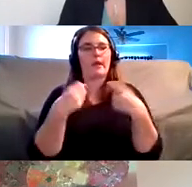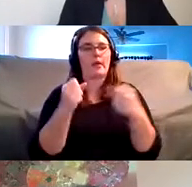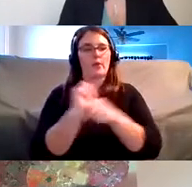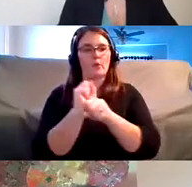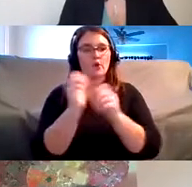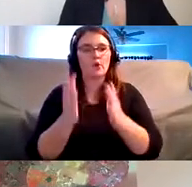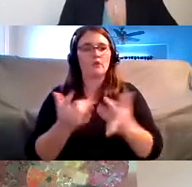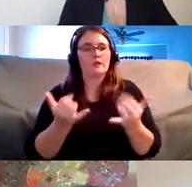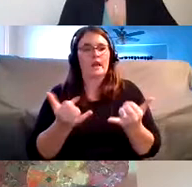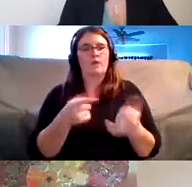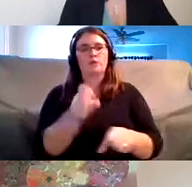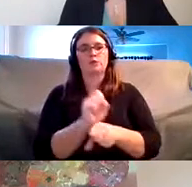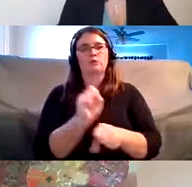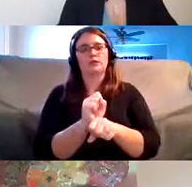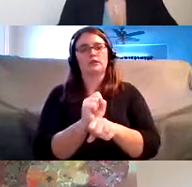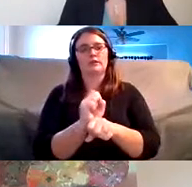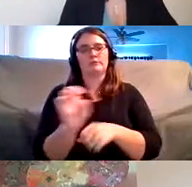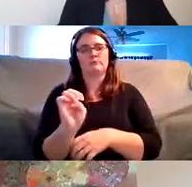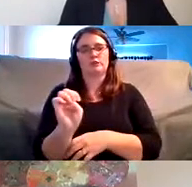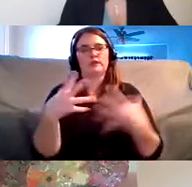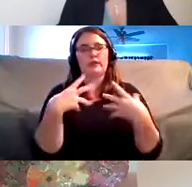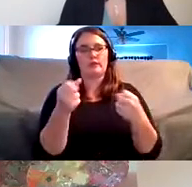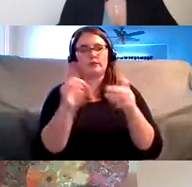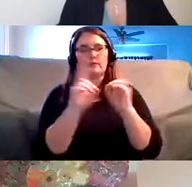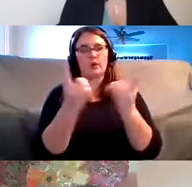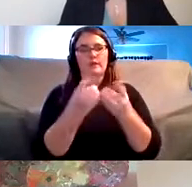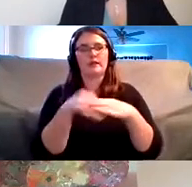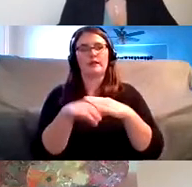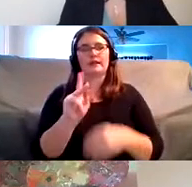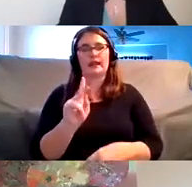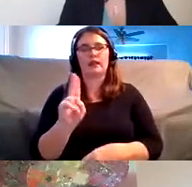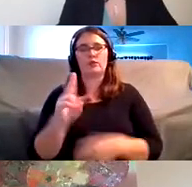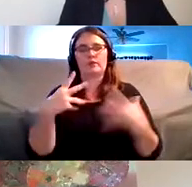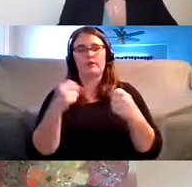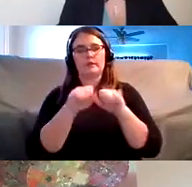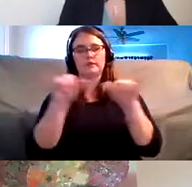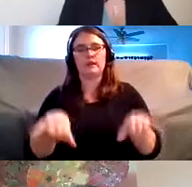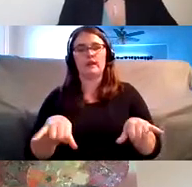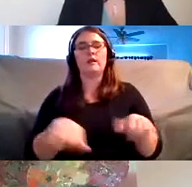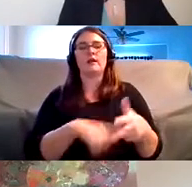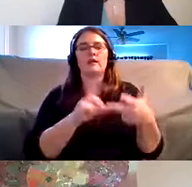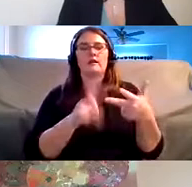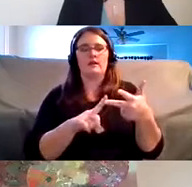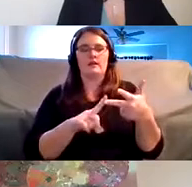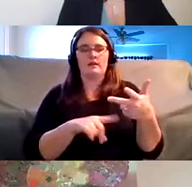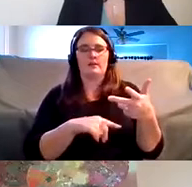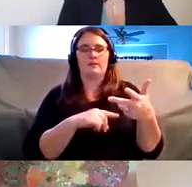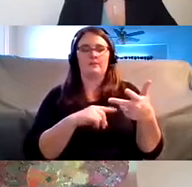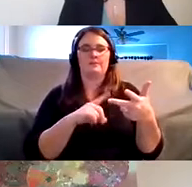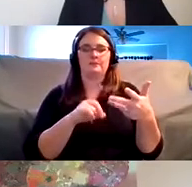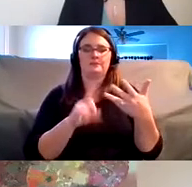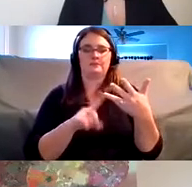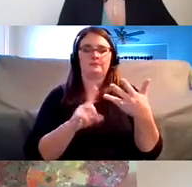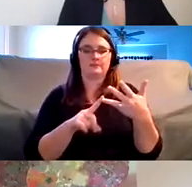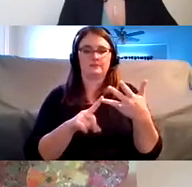emergency department at the KU Health System. And Tainara Formagini, a PhD student in health policy